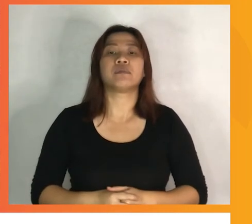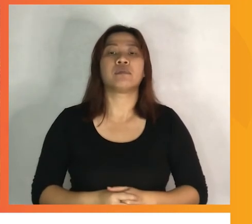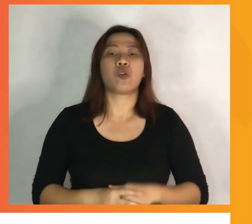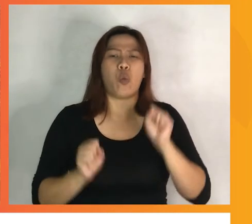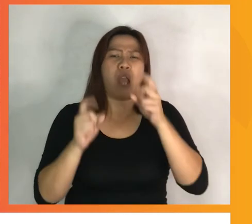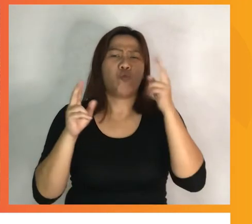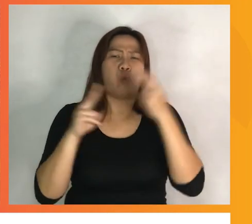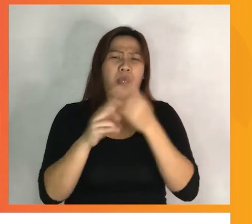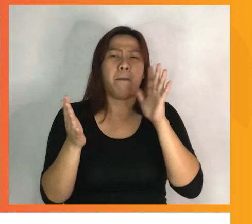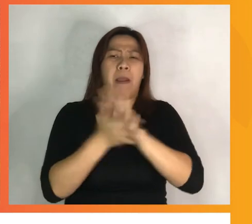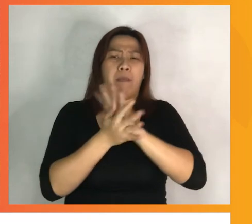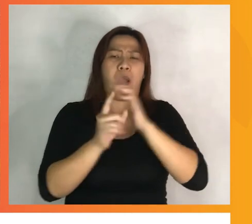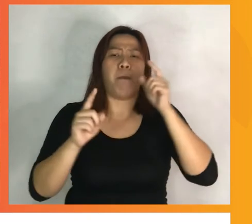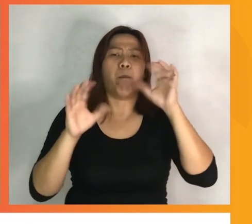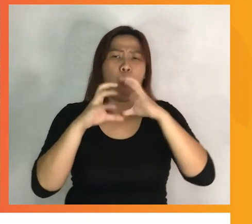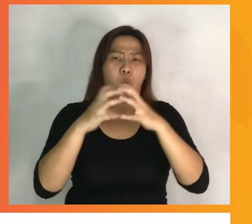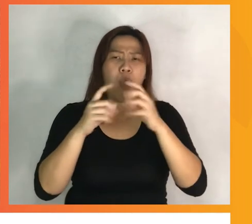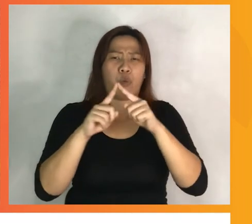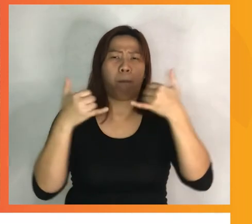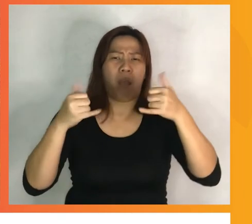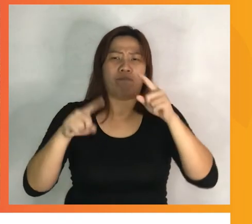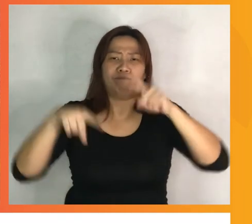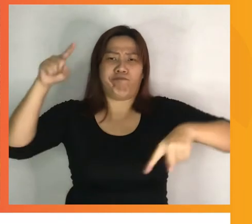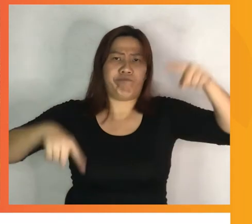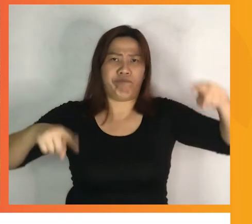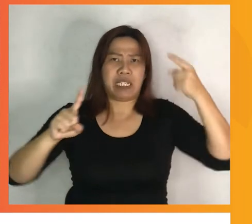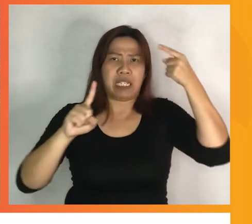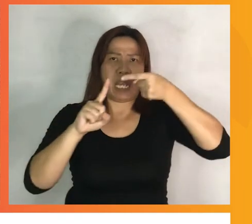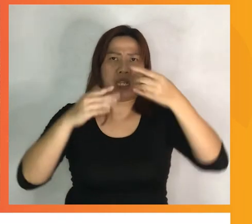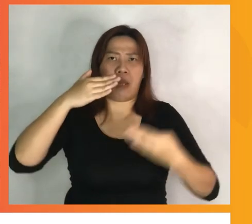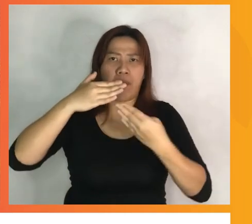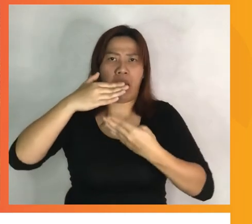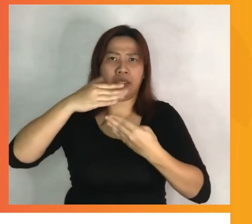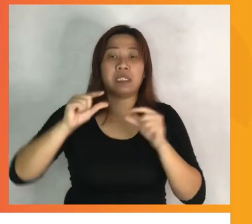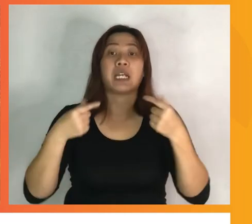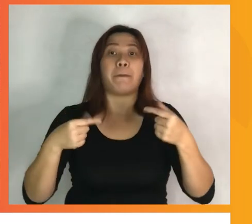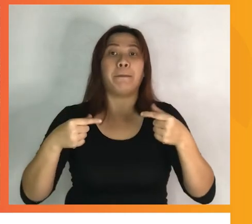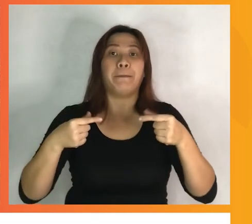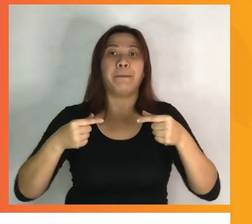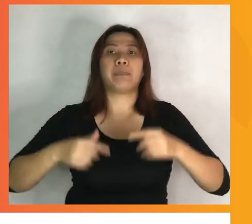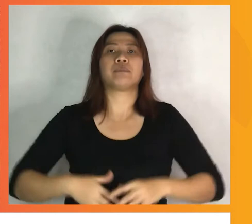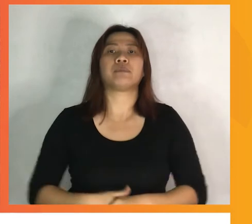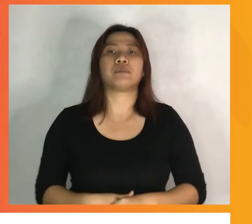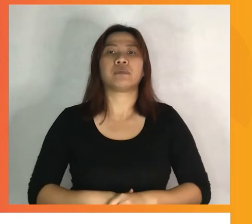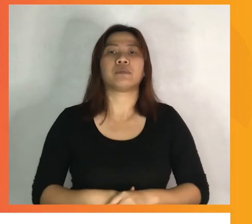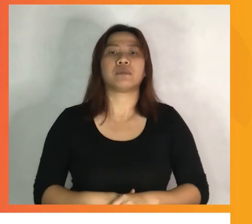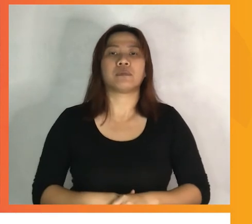And you can use paper balls to play a host of target-based games.